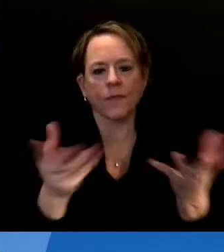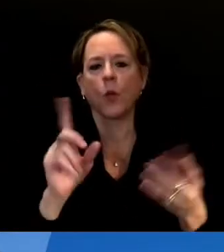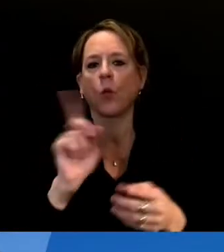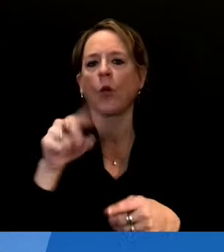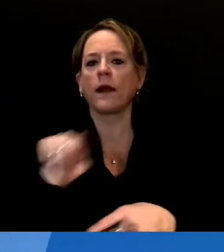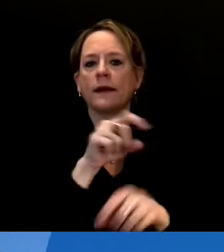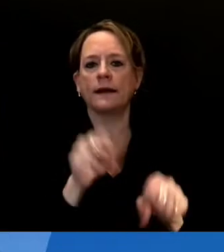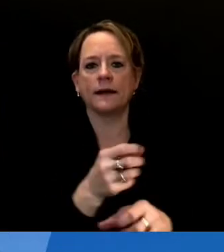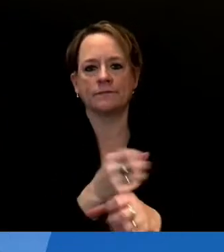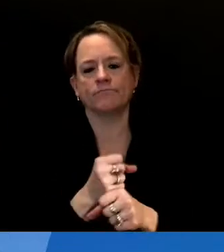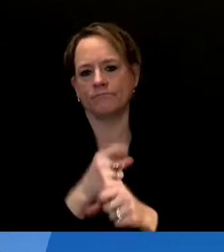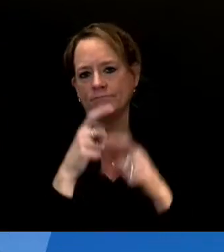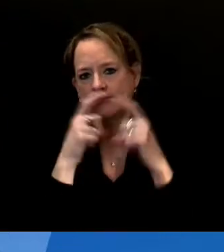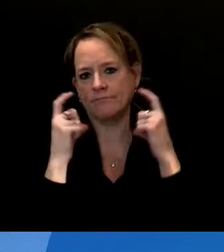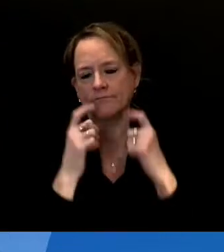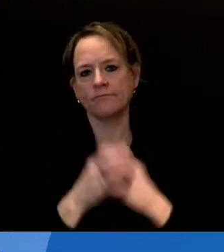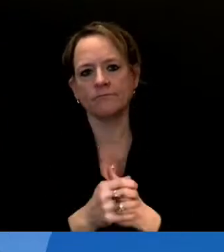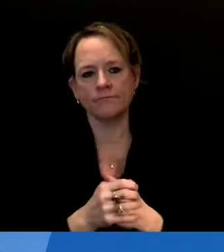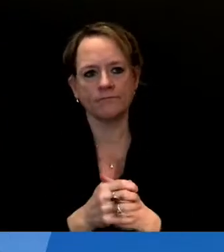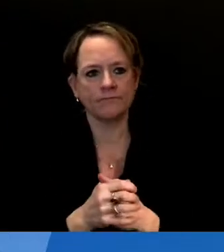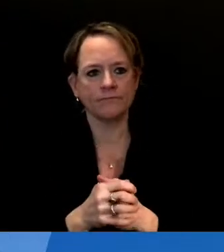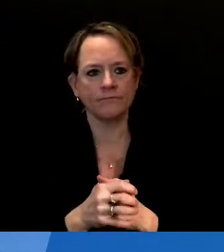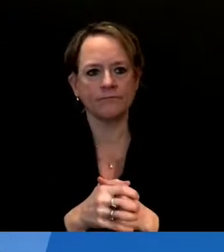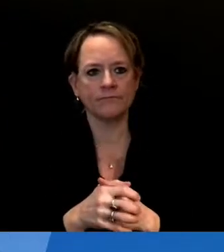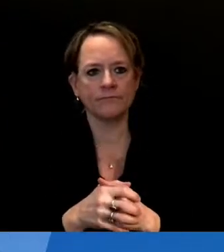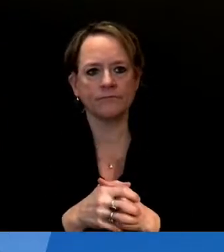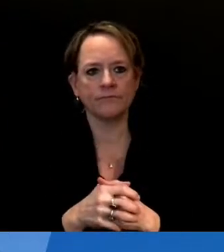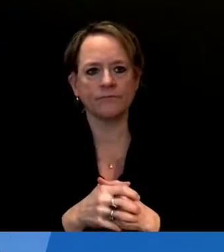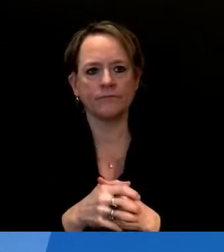in Green Bay. Ben.